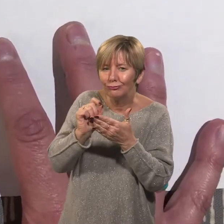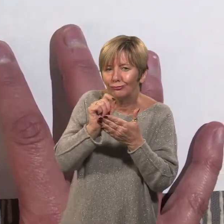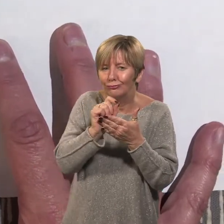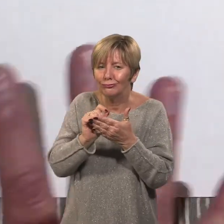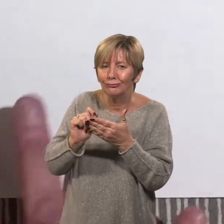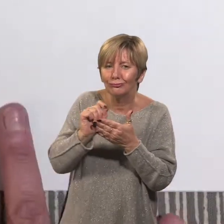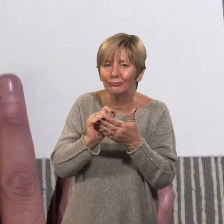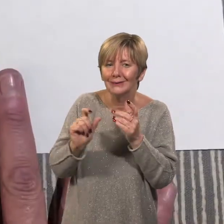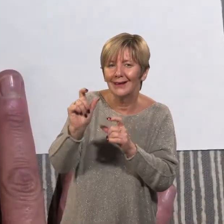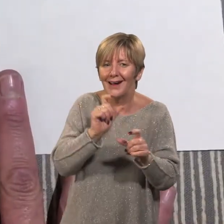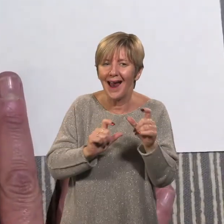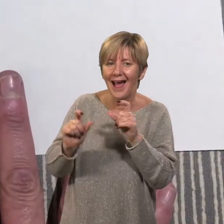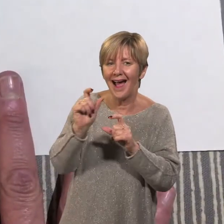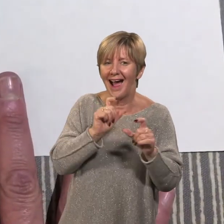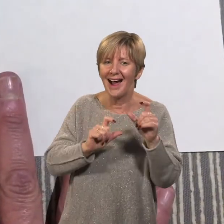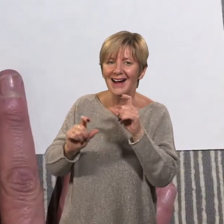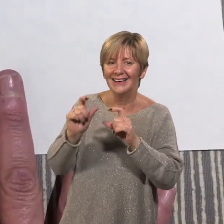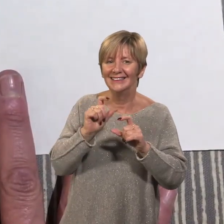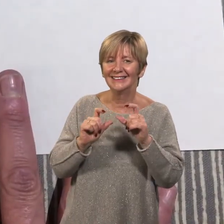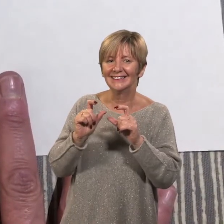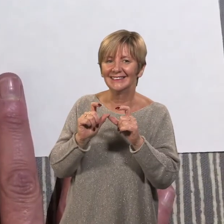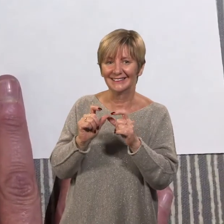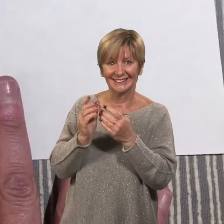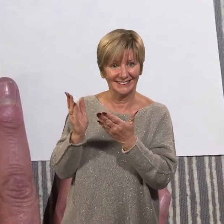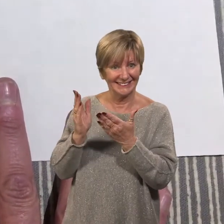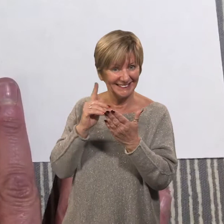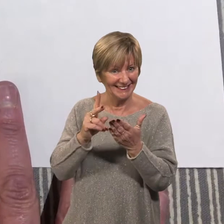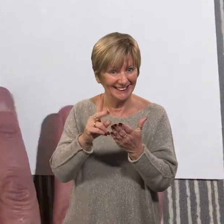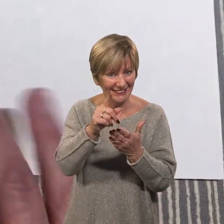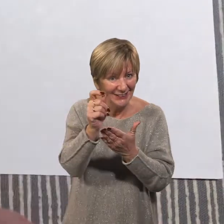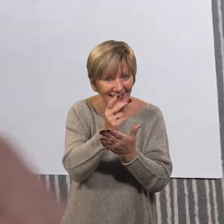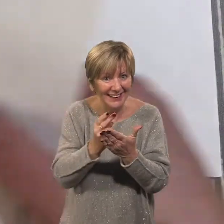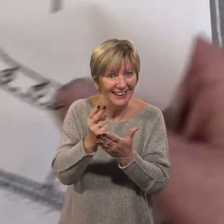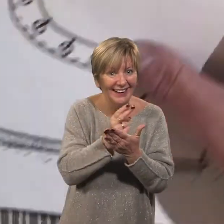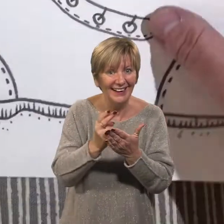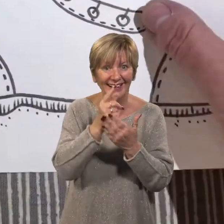top. There you are. And what you can do is you can go over